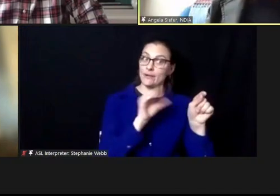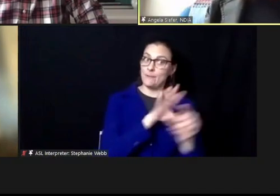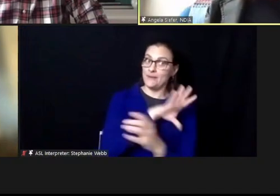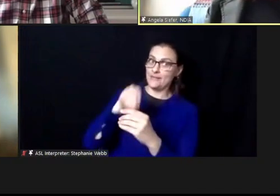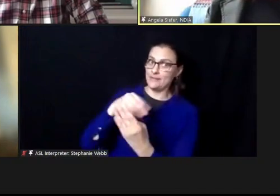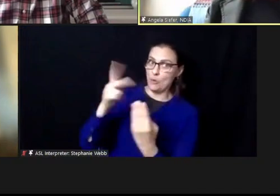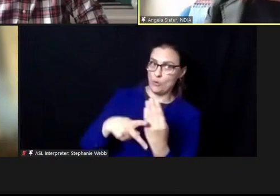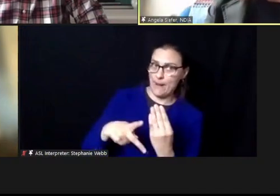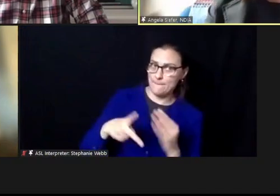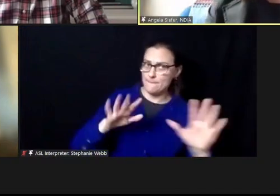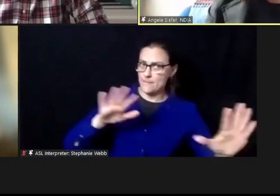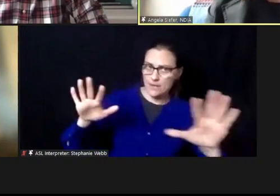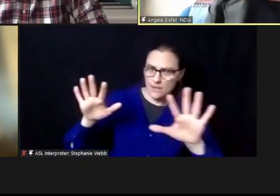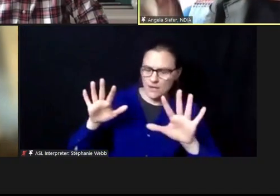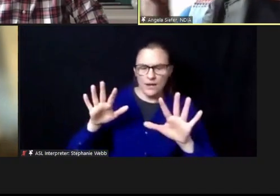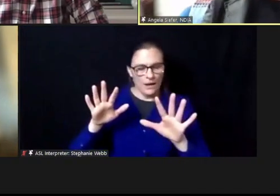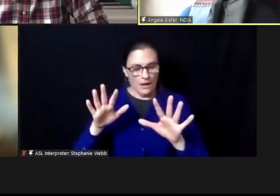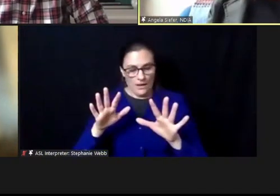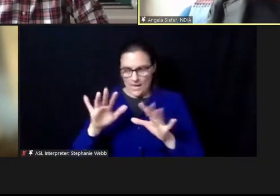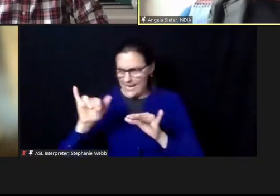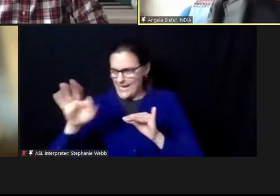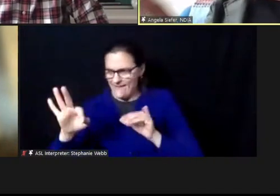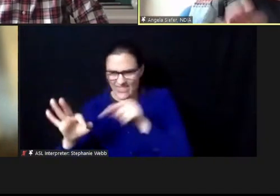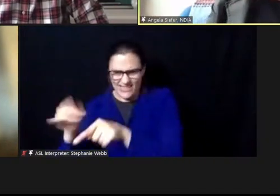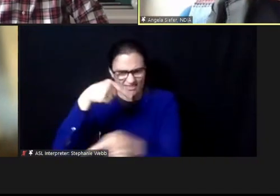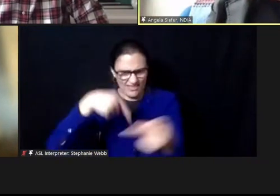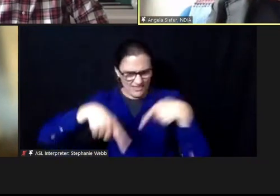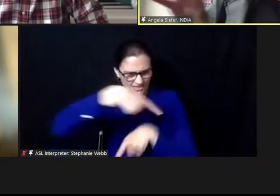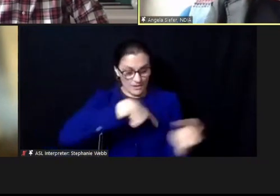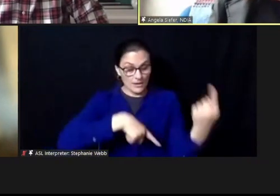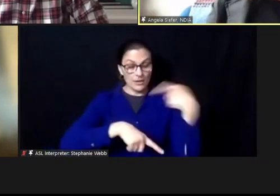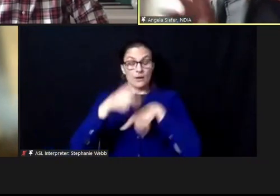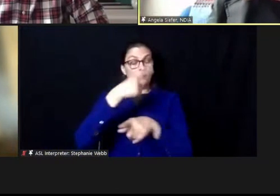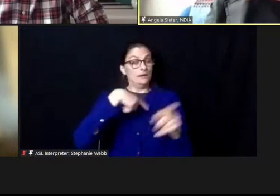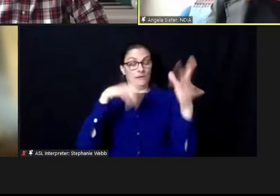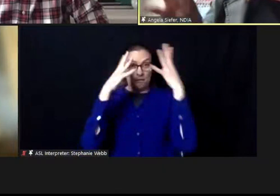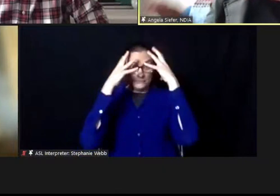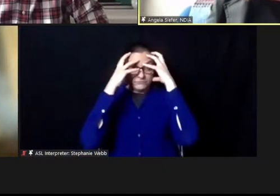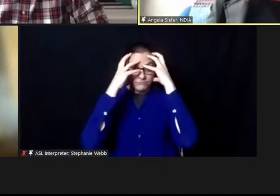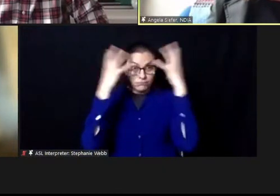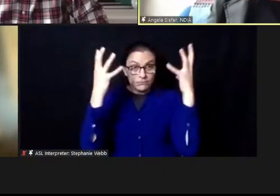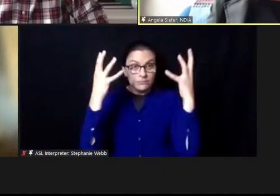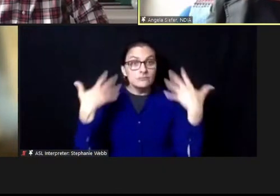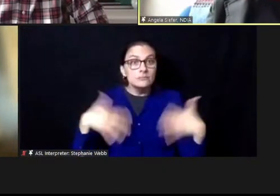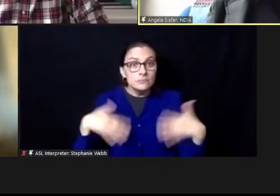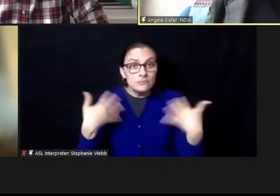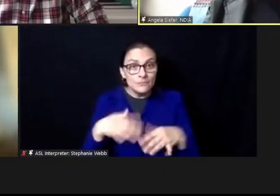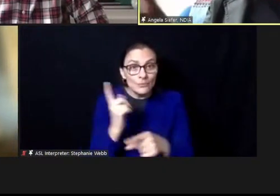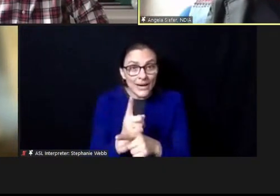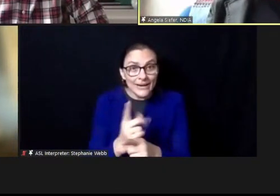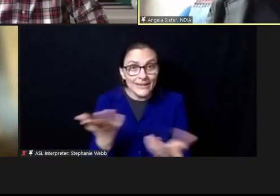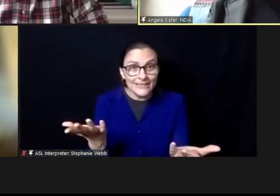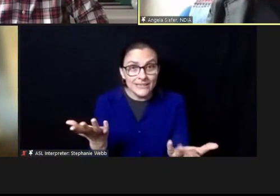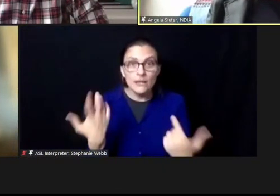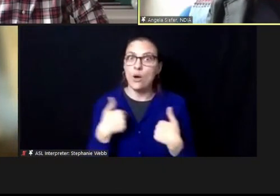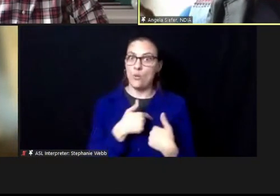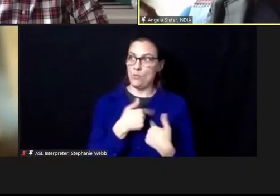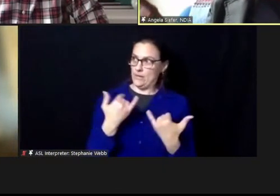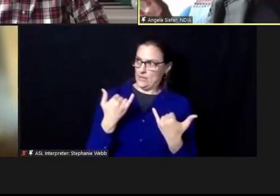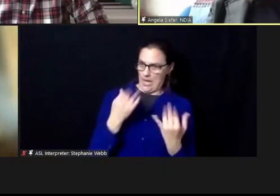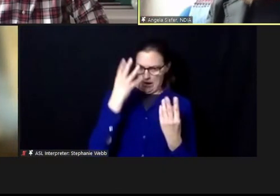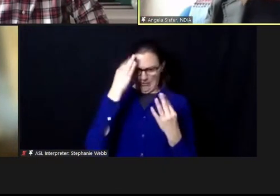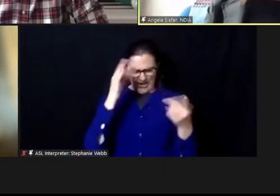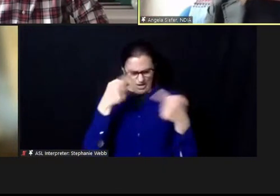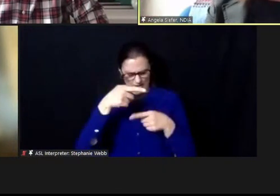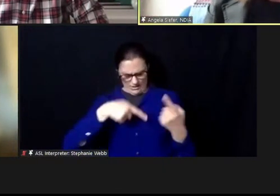everybody confused now? Right. So if that's a lot for us in this moment to grasp, imagine